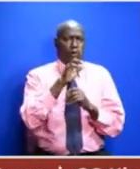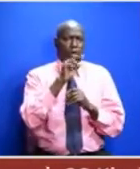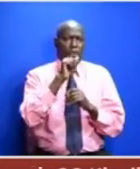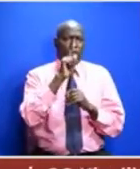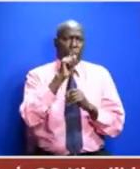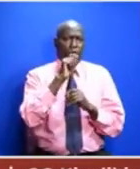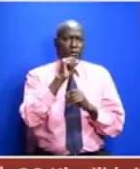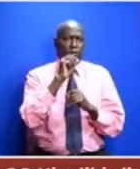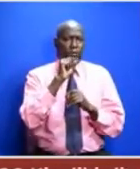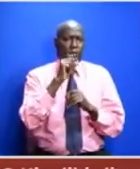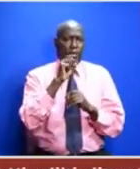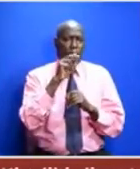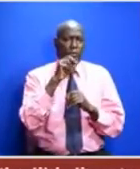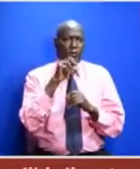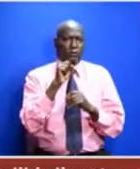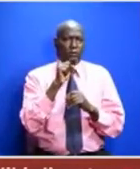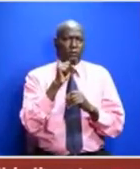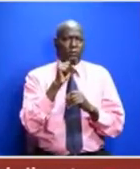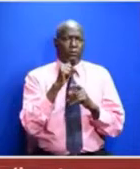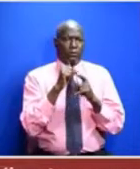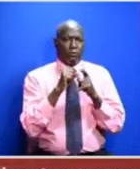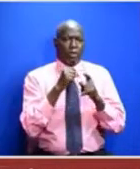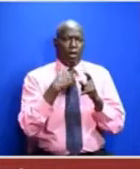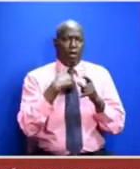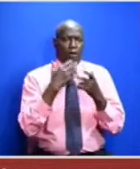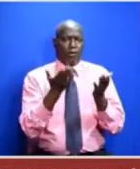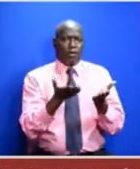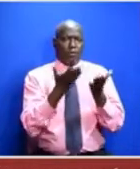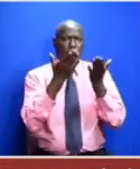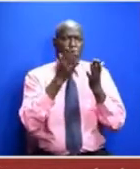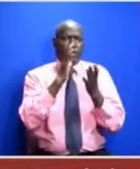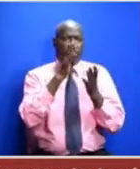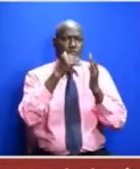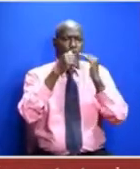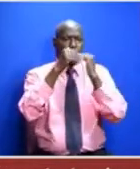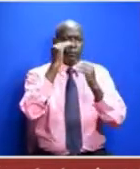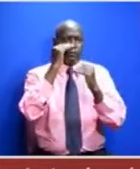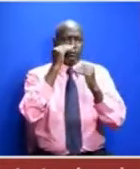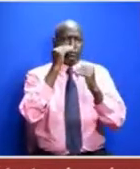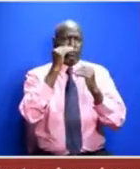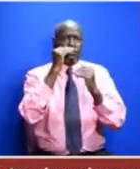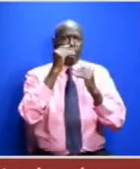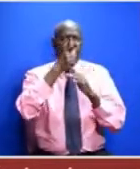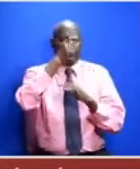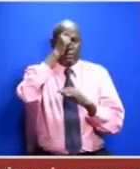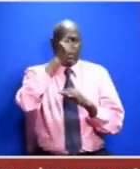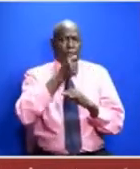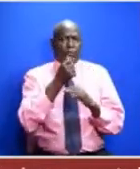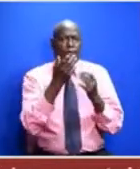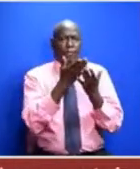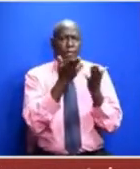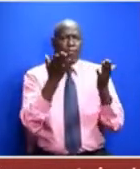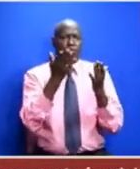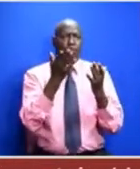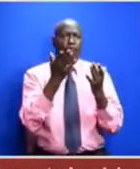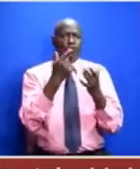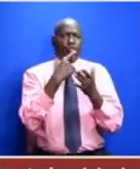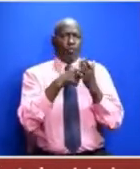the bedrock of our economy, we have elevated their profession and dignified them for what they do